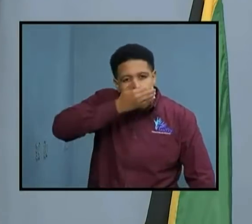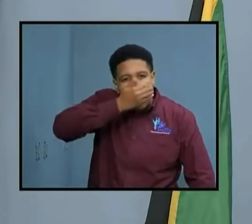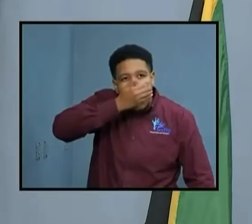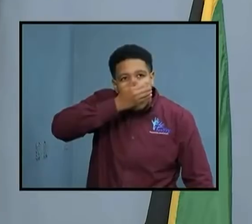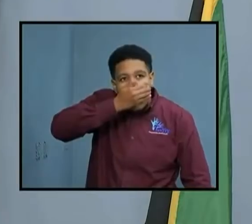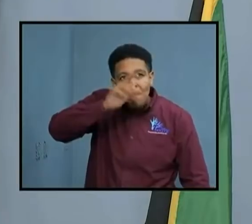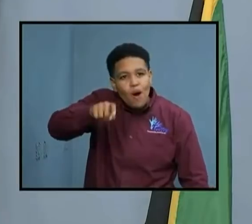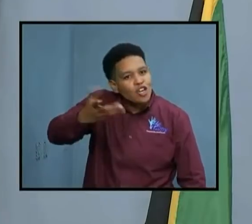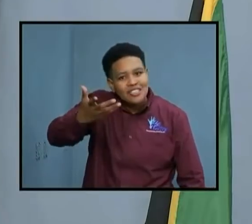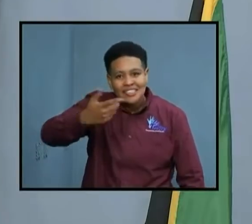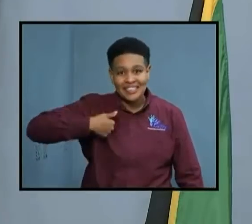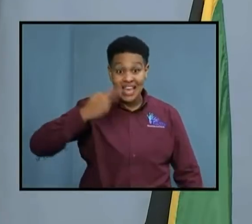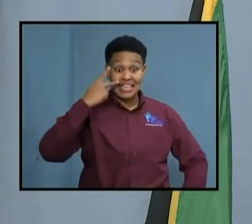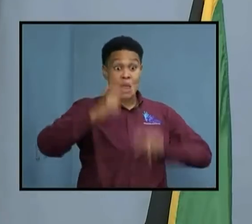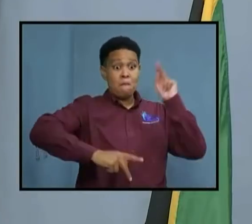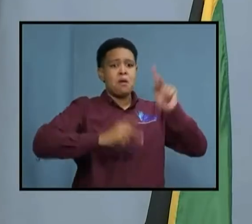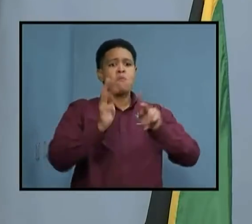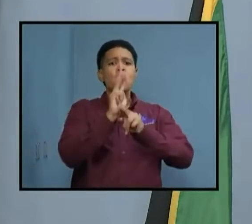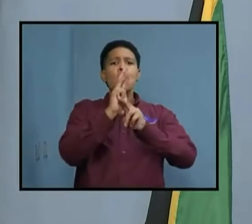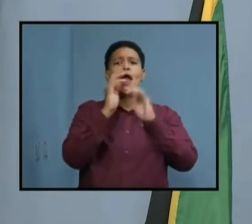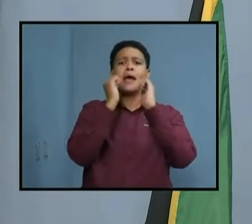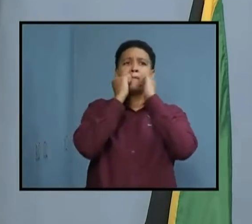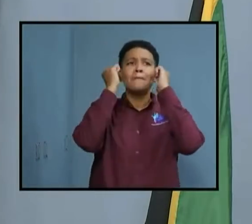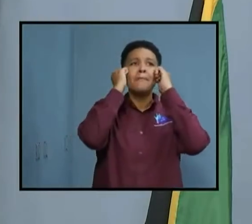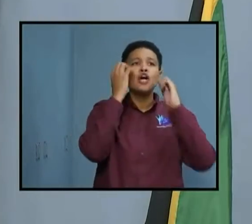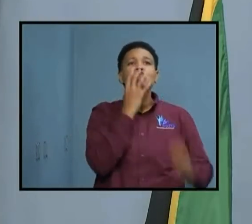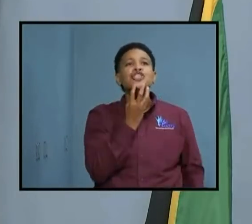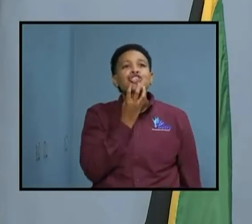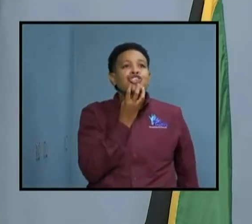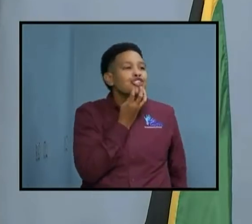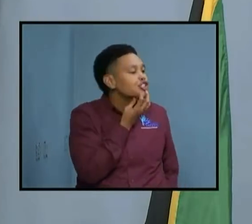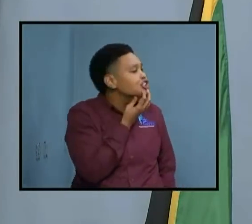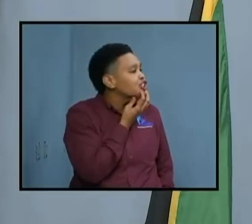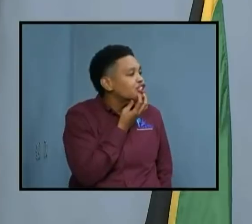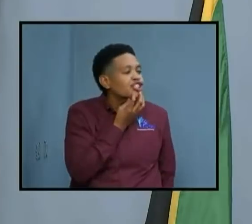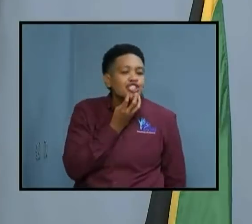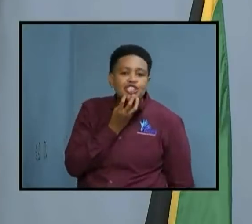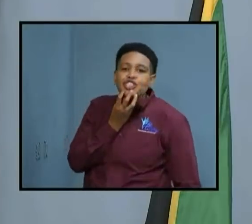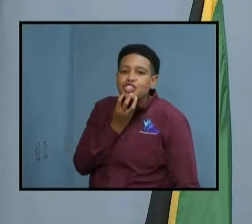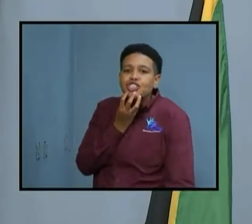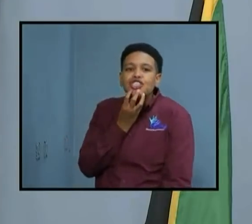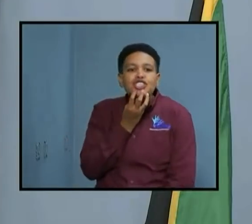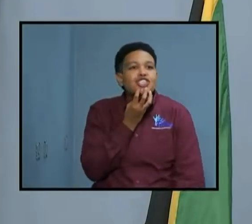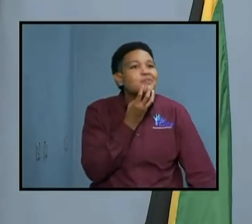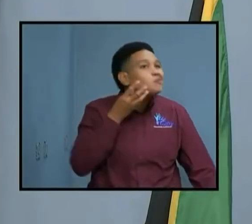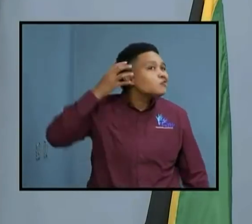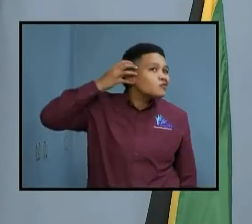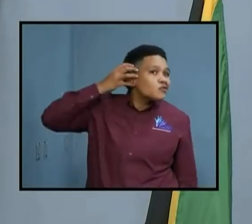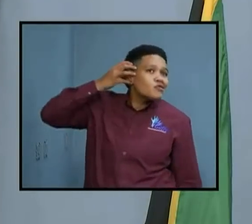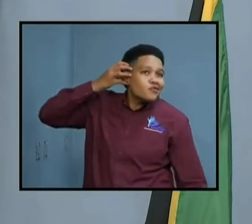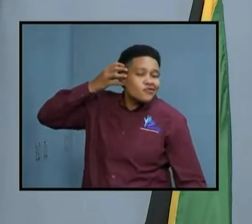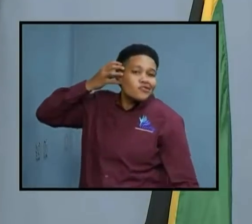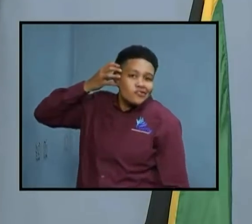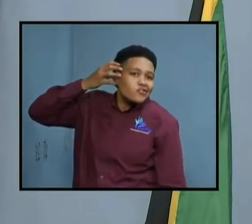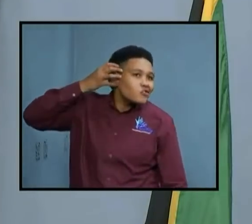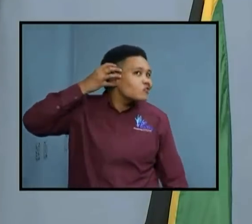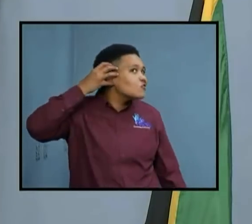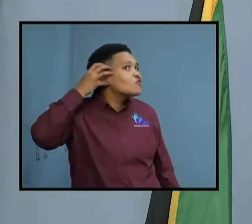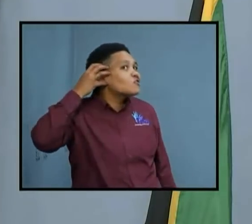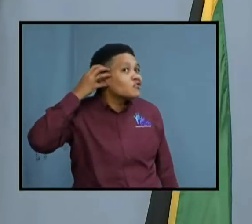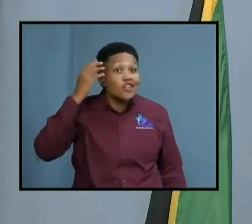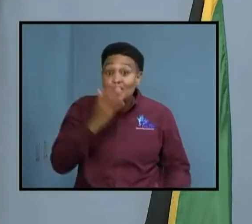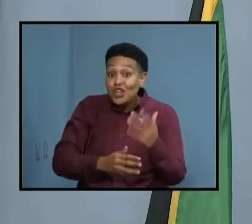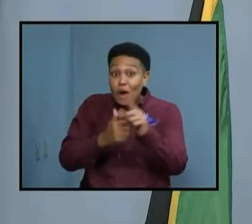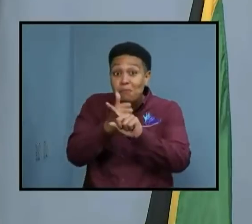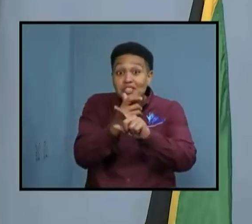where persons are wearing their mask under their chin, on the lobe of one ear, and some not